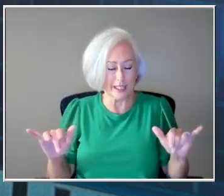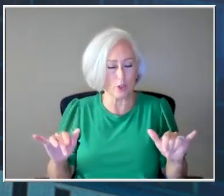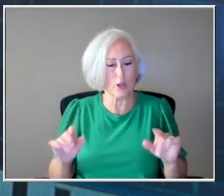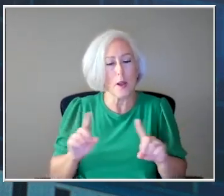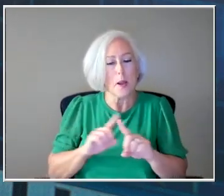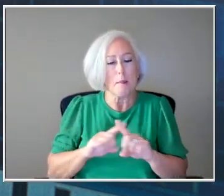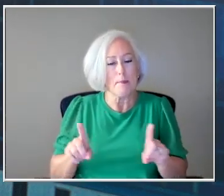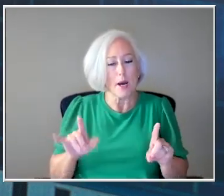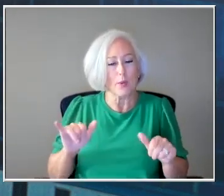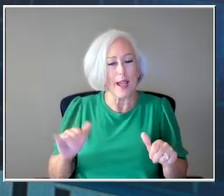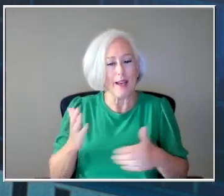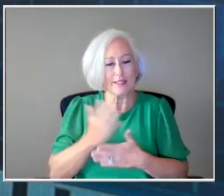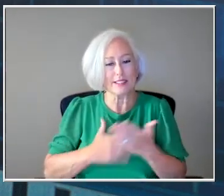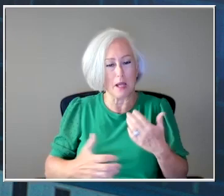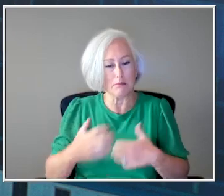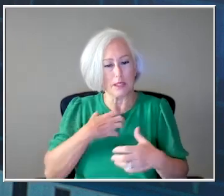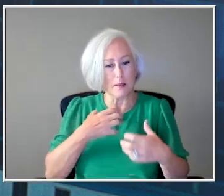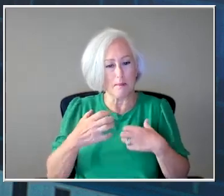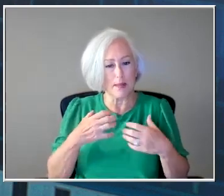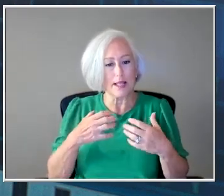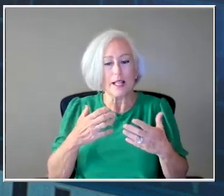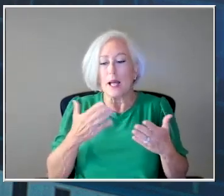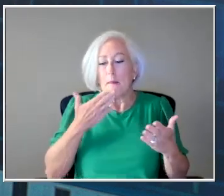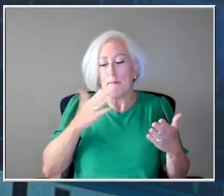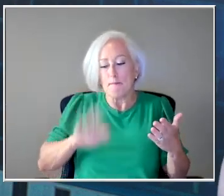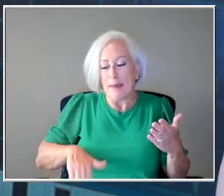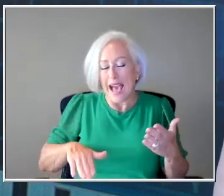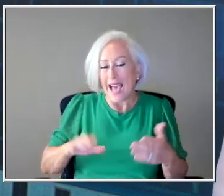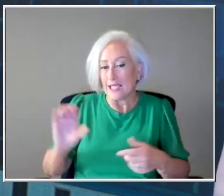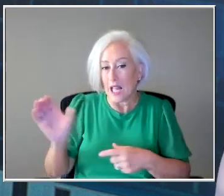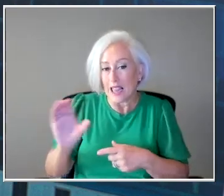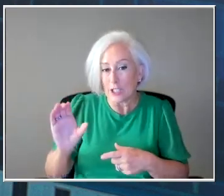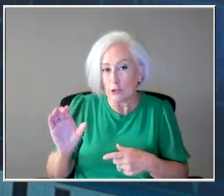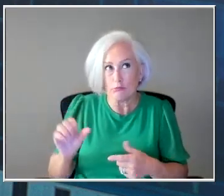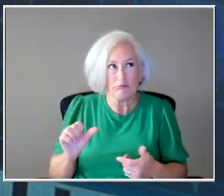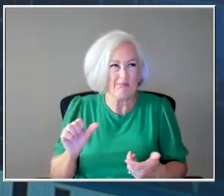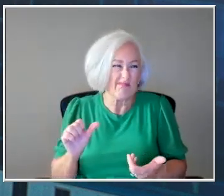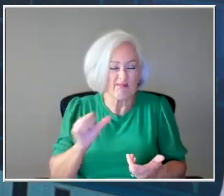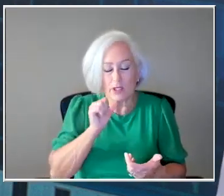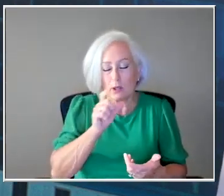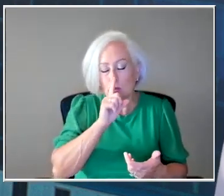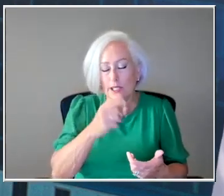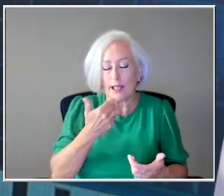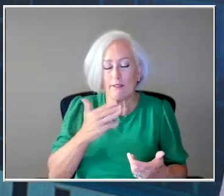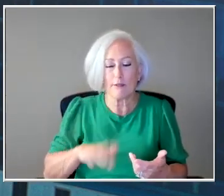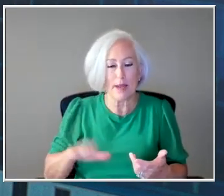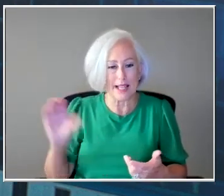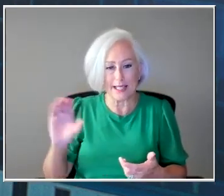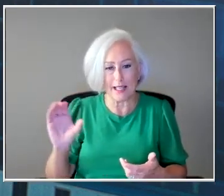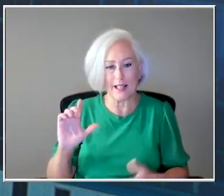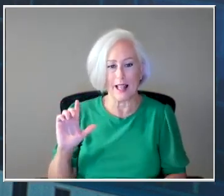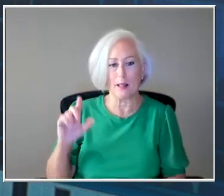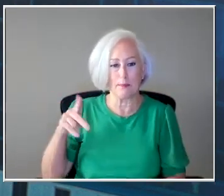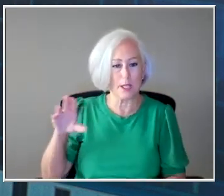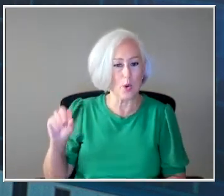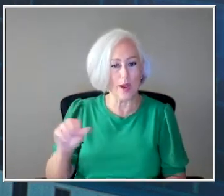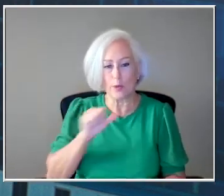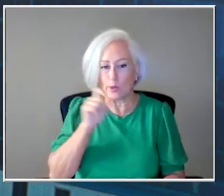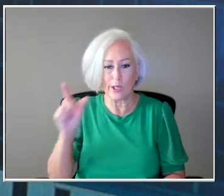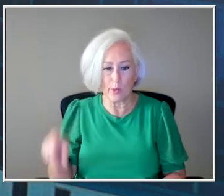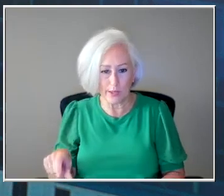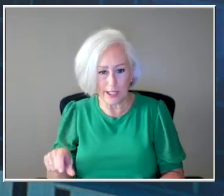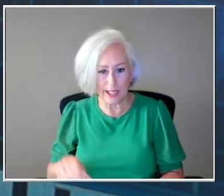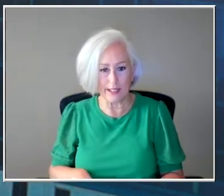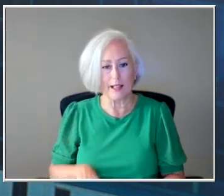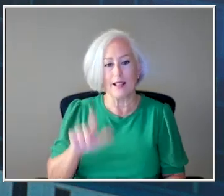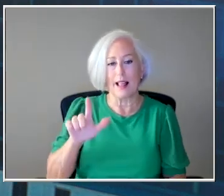is no good bad cholesterol. As a species, we've kind of grown out of the need of it. Like Lp(a), we have no need for that. LDL, really, there is no need